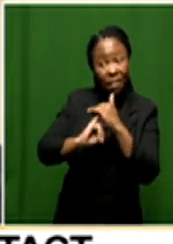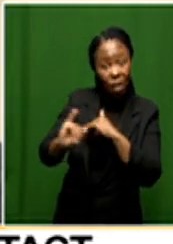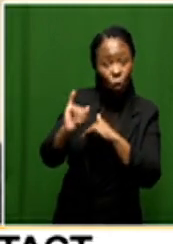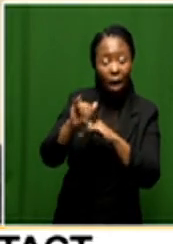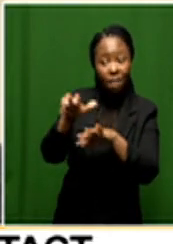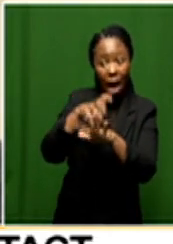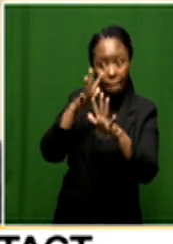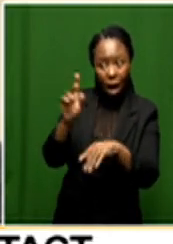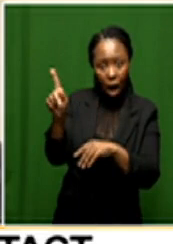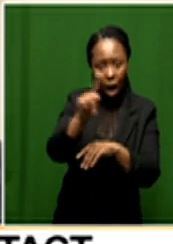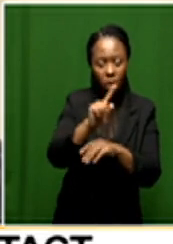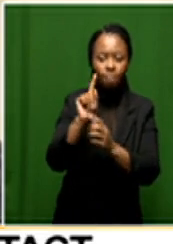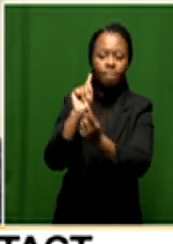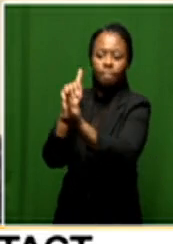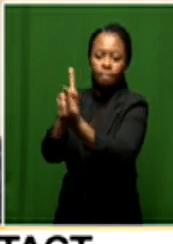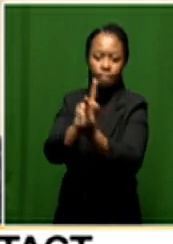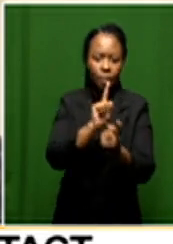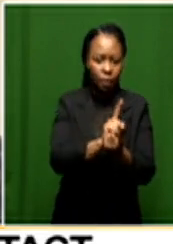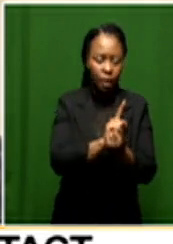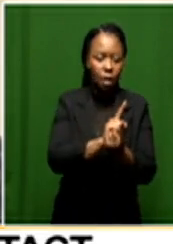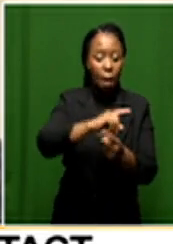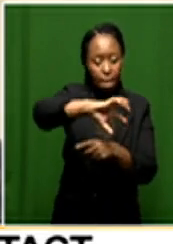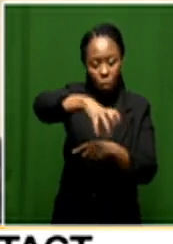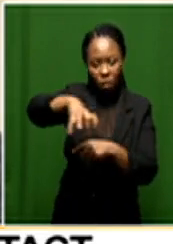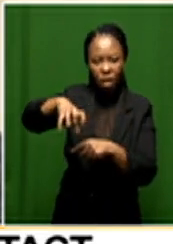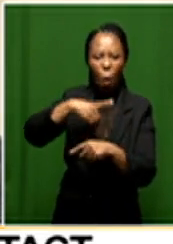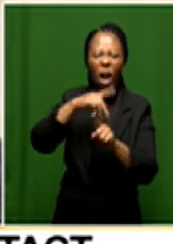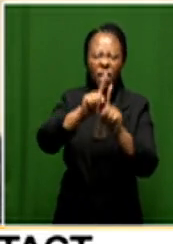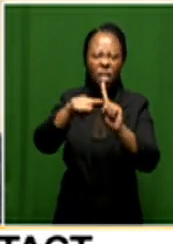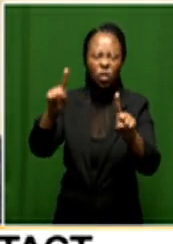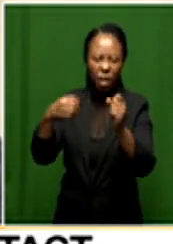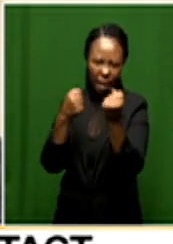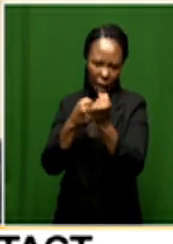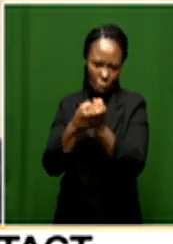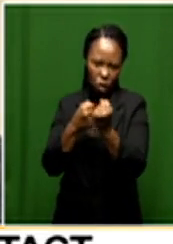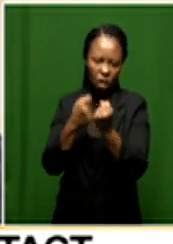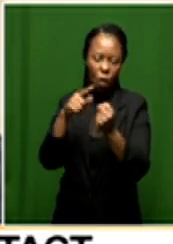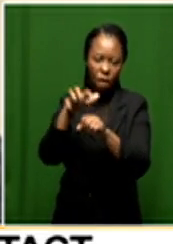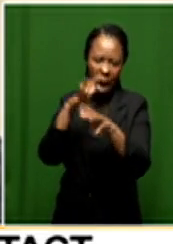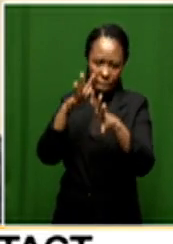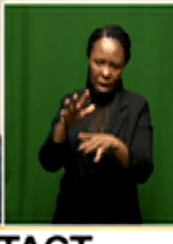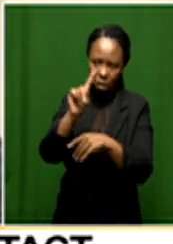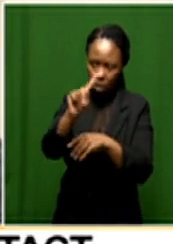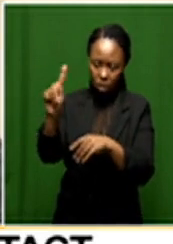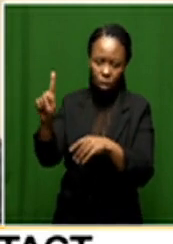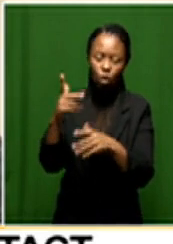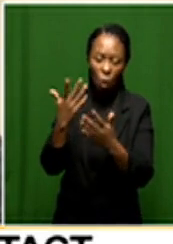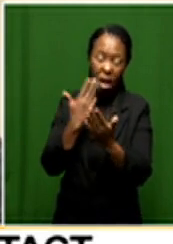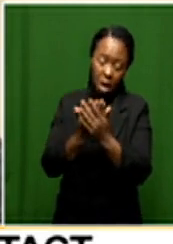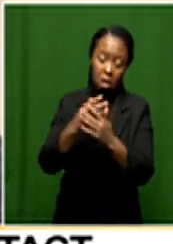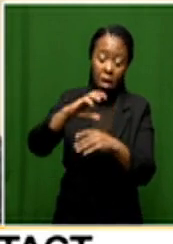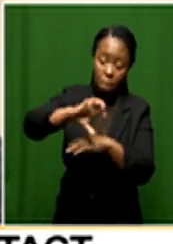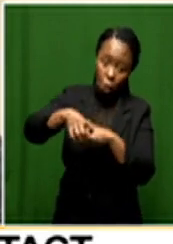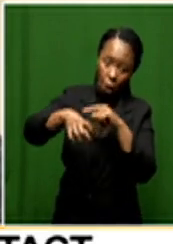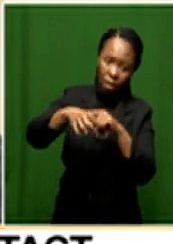approach the provinces. Different provinces have different support packages for farmers. So you may find that some